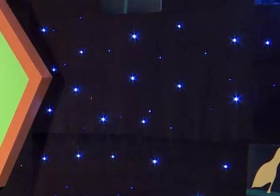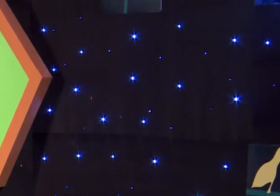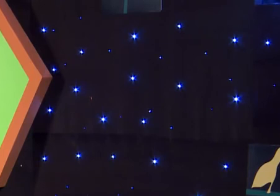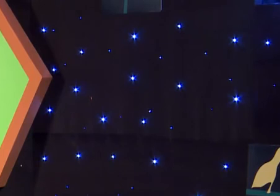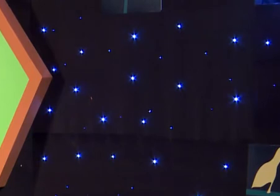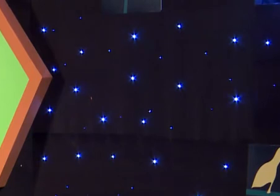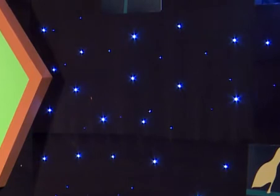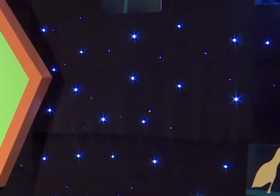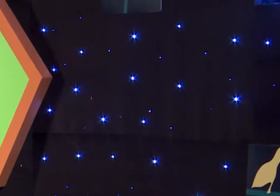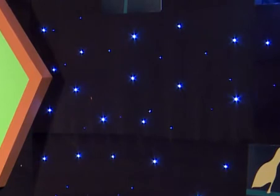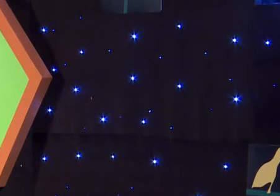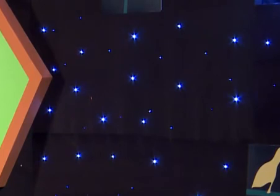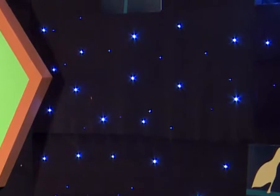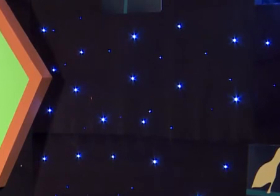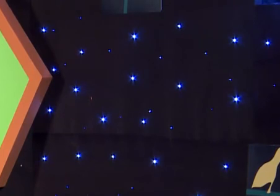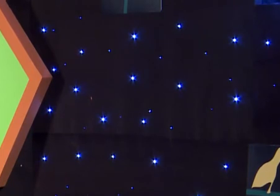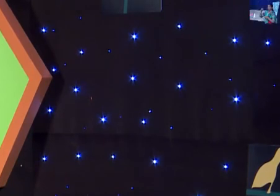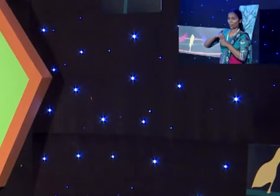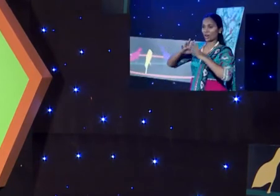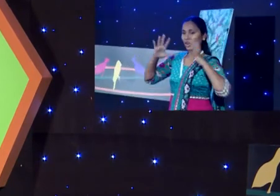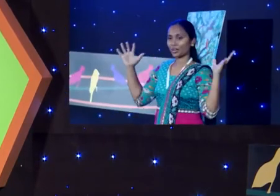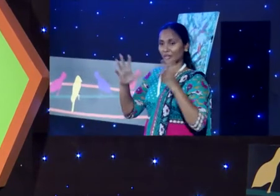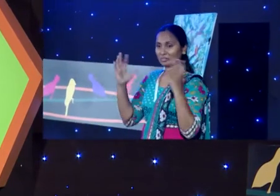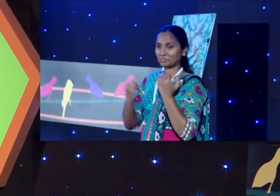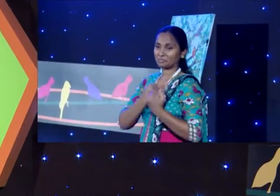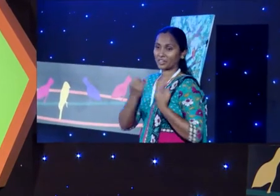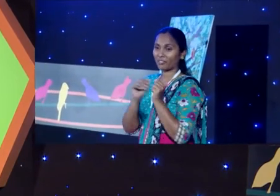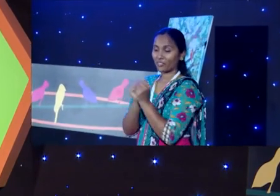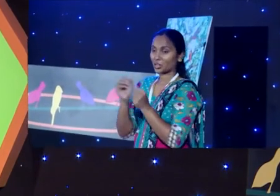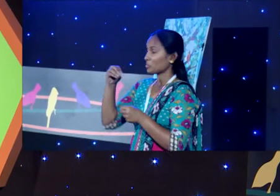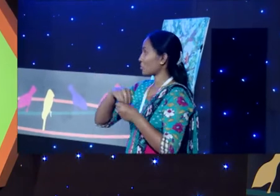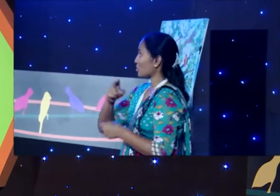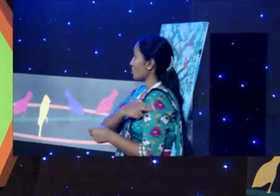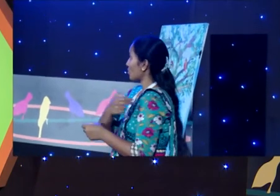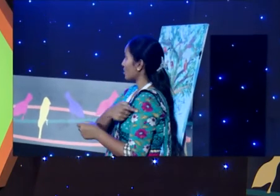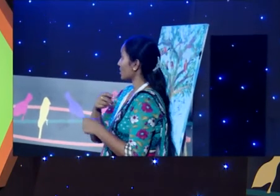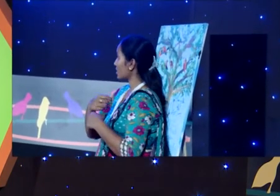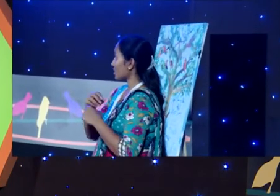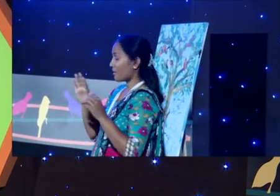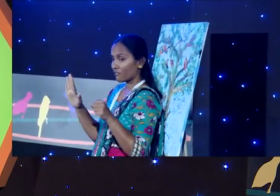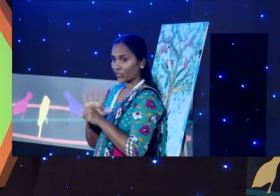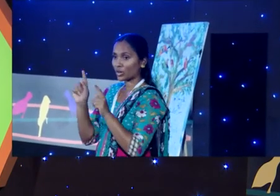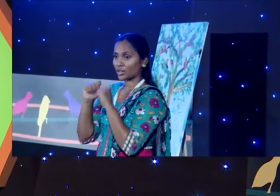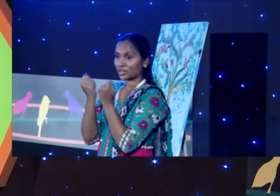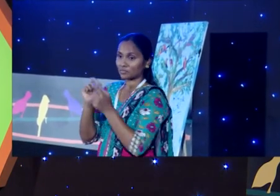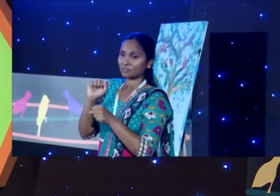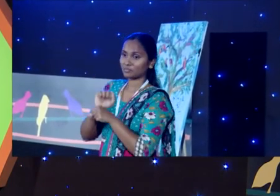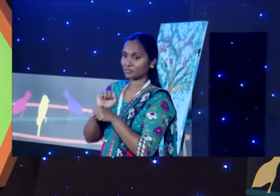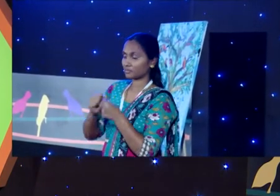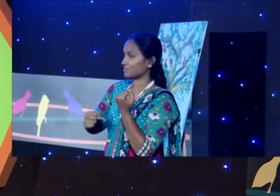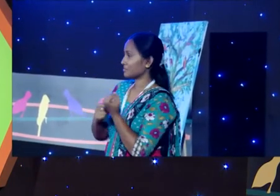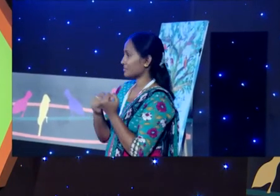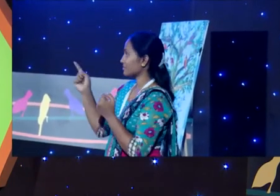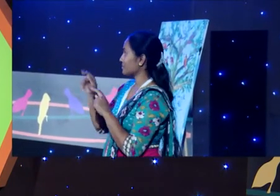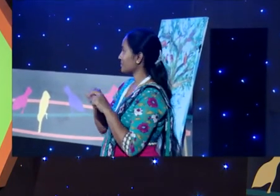so after a lot of interest, Crispin worked very hard on this. The whole team worked, and we made something